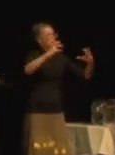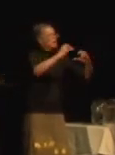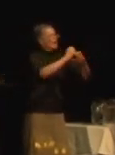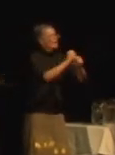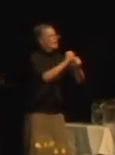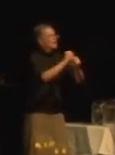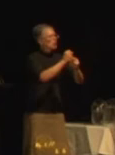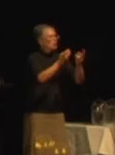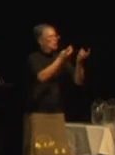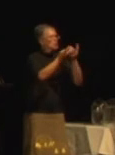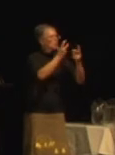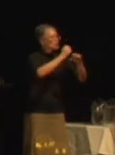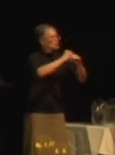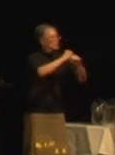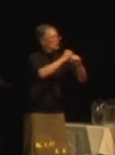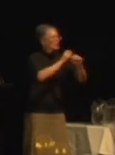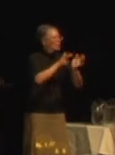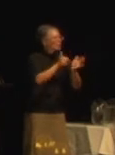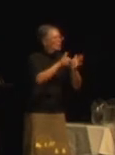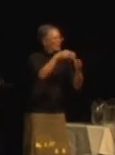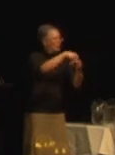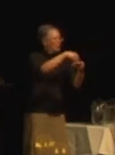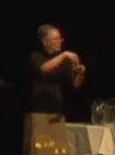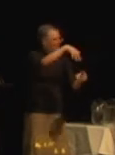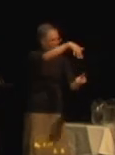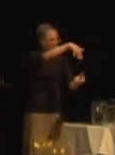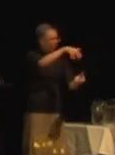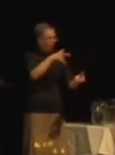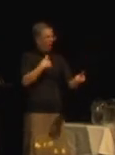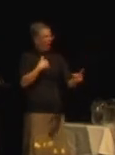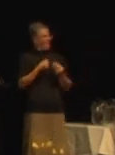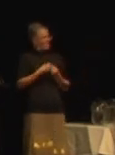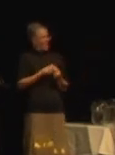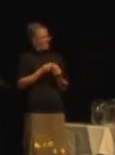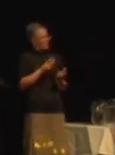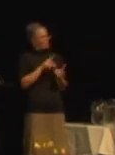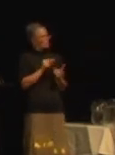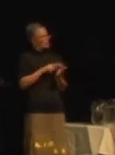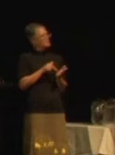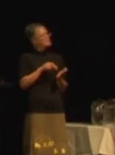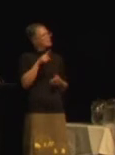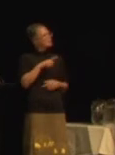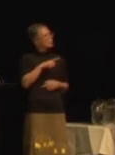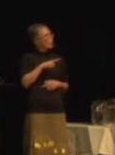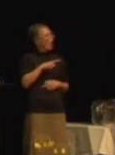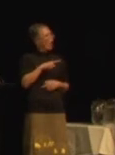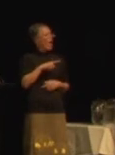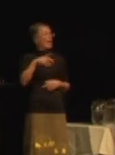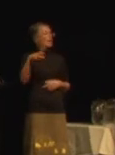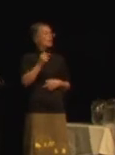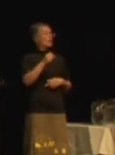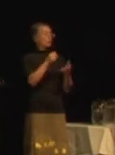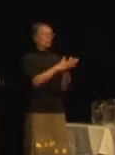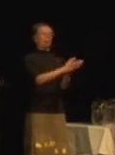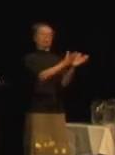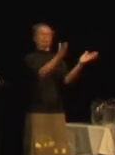Zealand content? I think I've come to increasingly value DigitalNZ because of my belief that the internet should be more